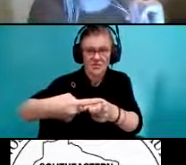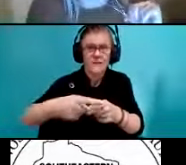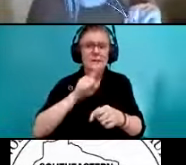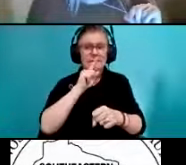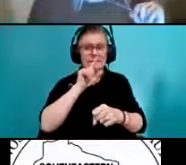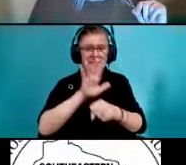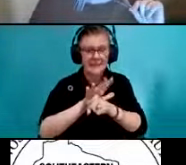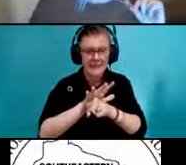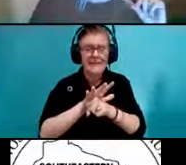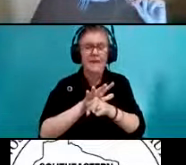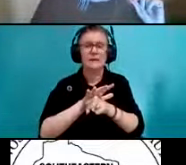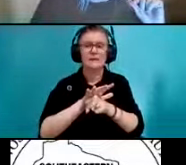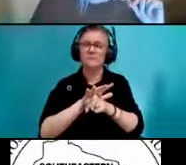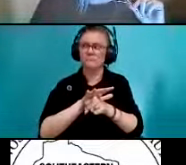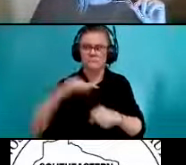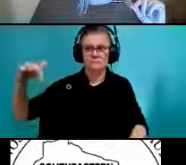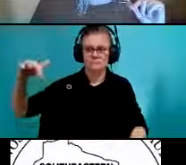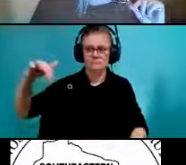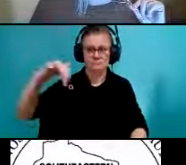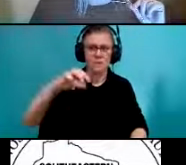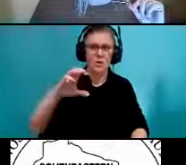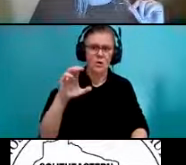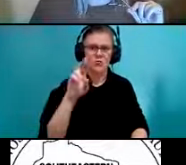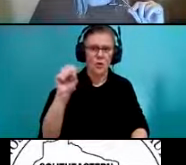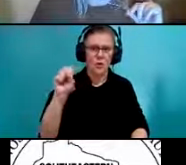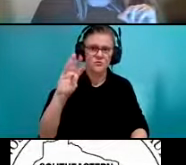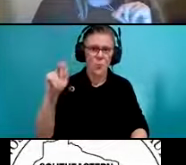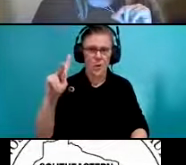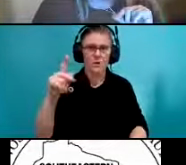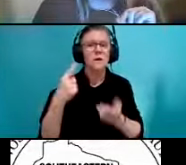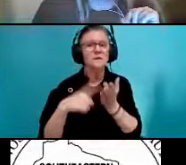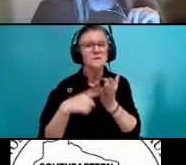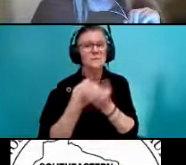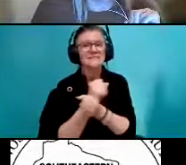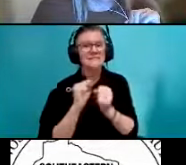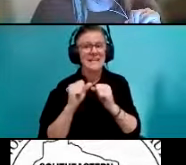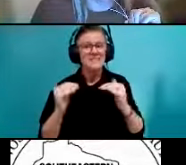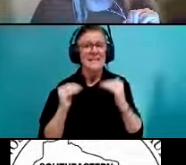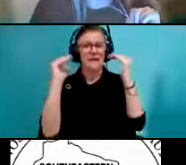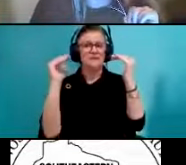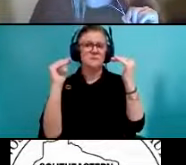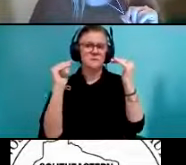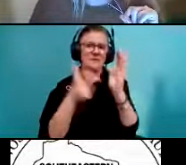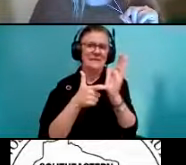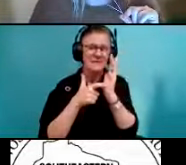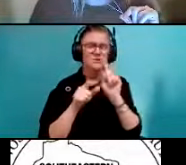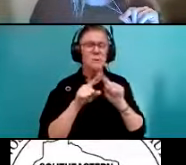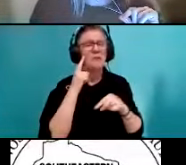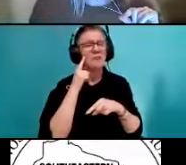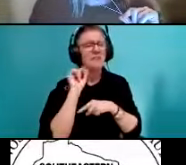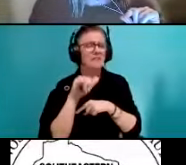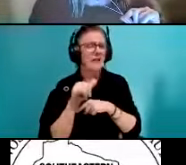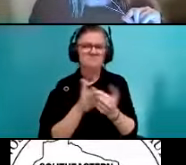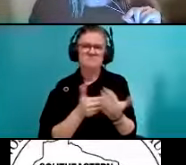dedicated pedestrian crossings, and in some cases safety enhancements might be necessary, but that would be, I think, regardless